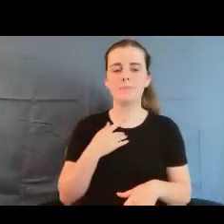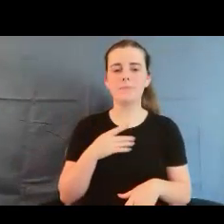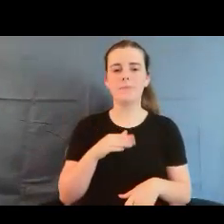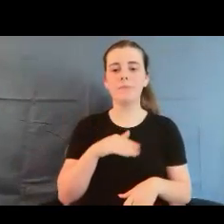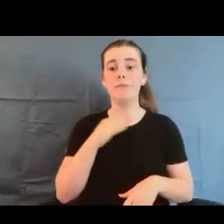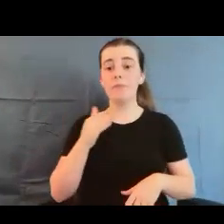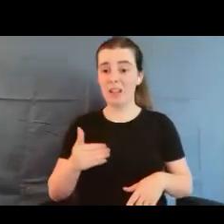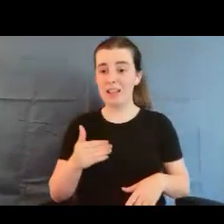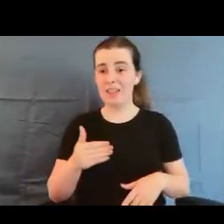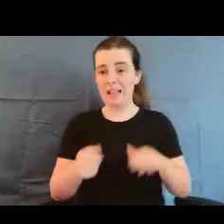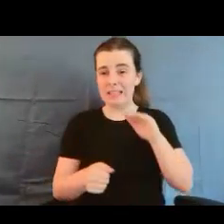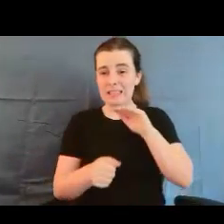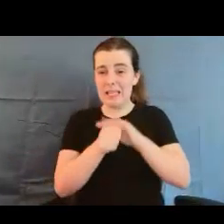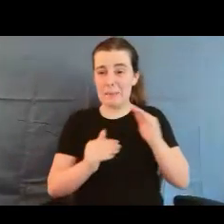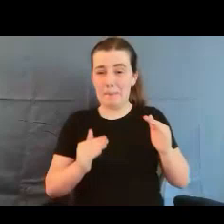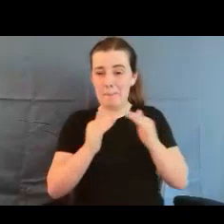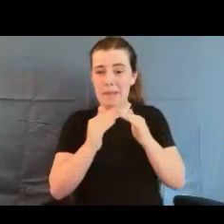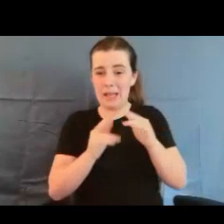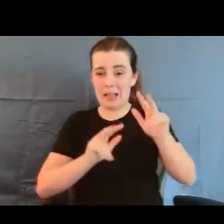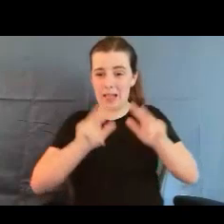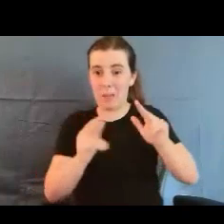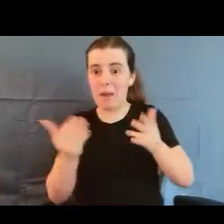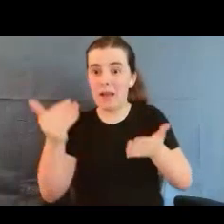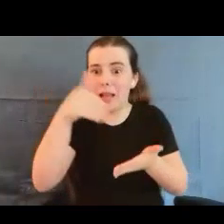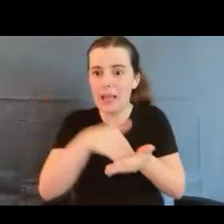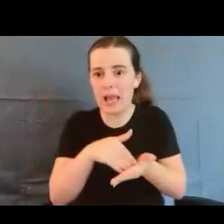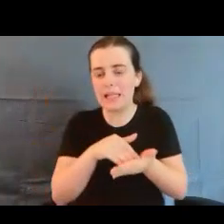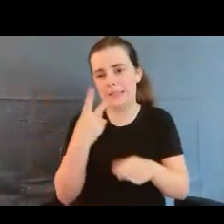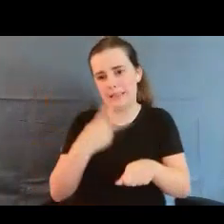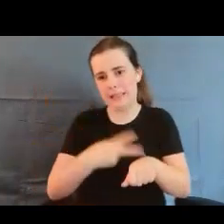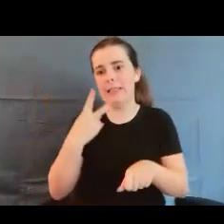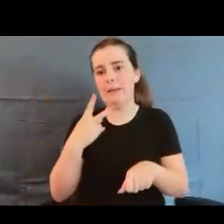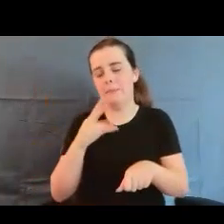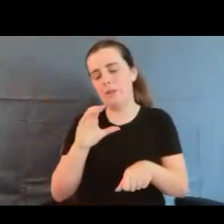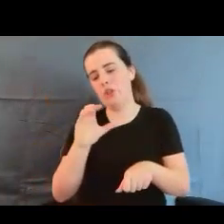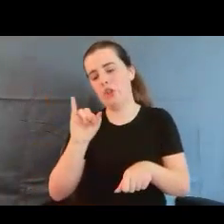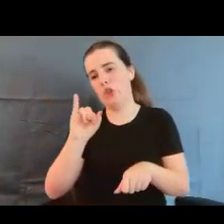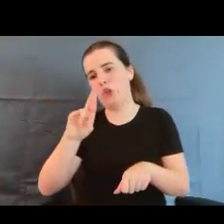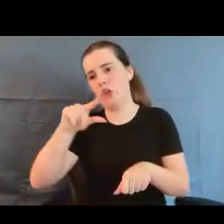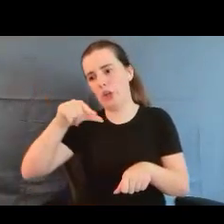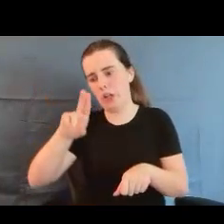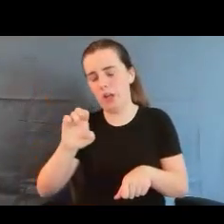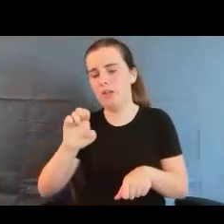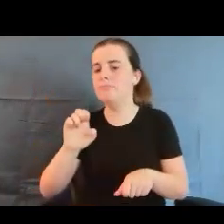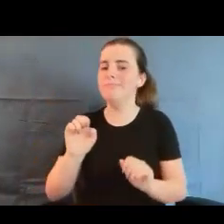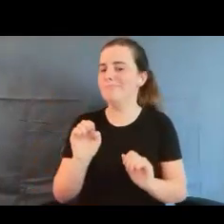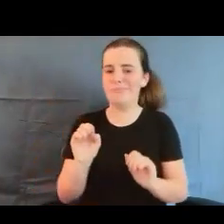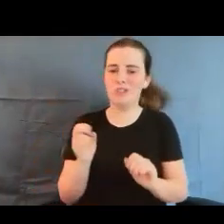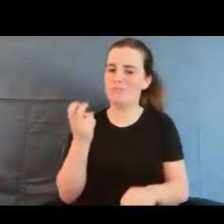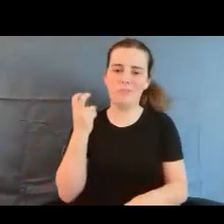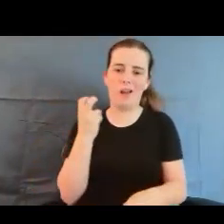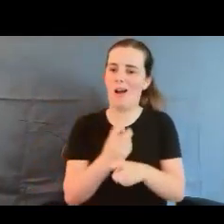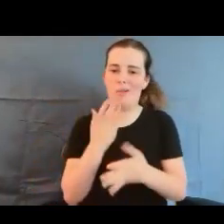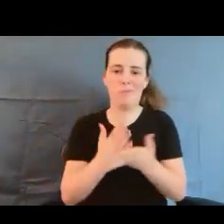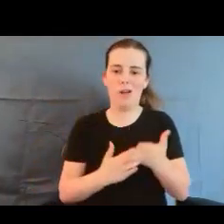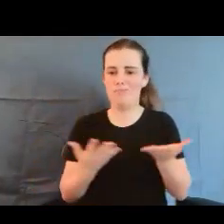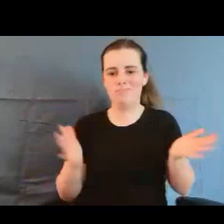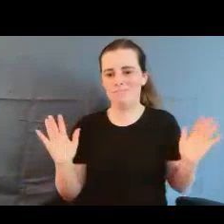about as well. That climbing the cirque back up the second time late in the race is objectively a very hard thing to do.